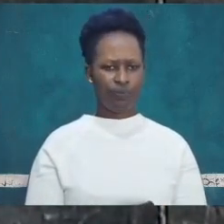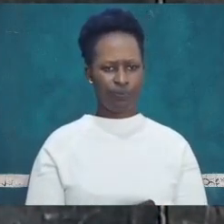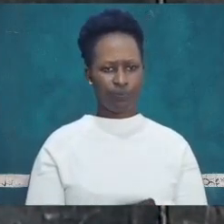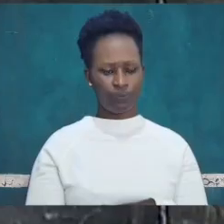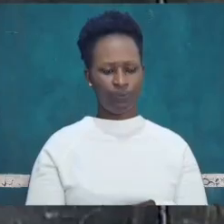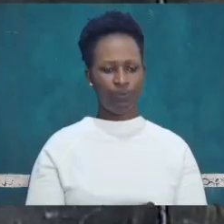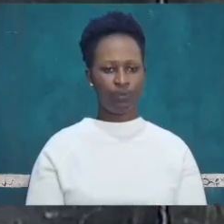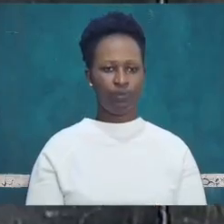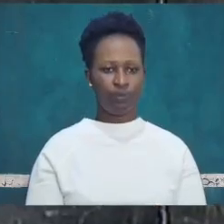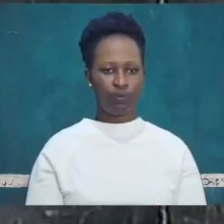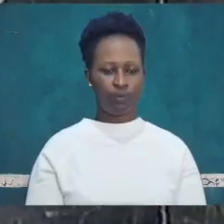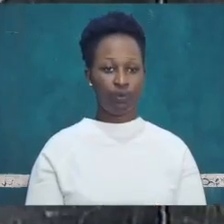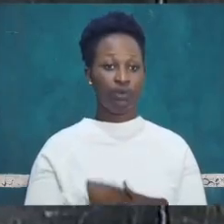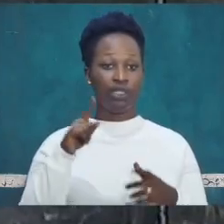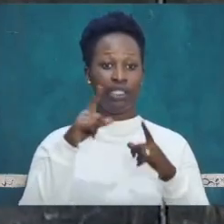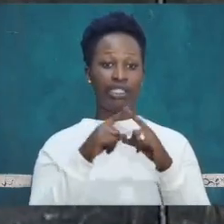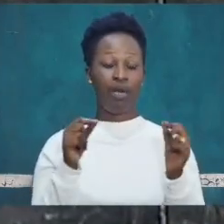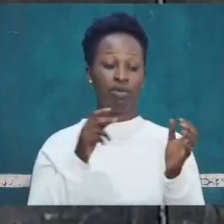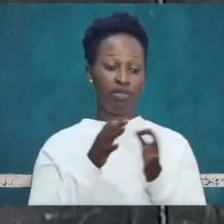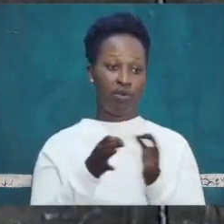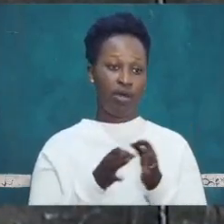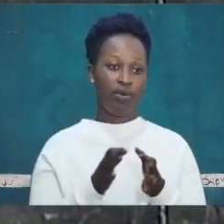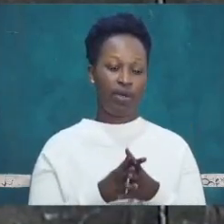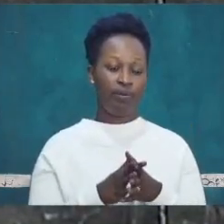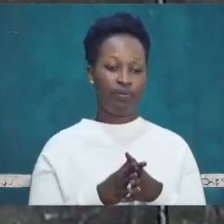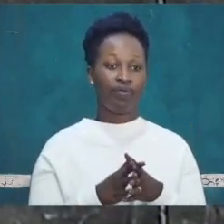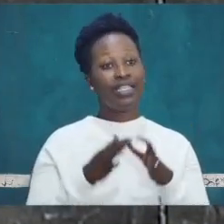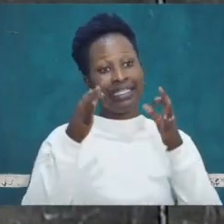have to know this is a good